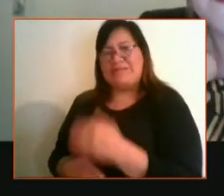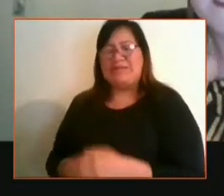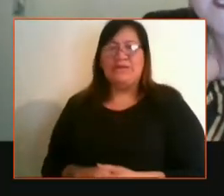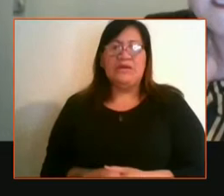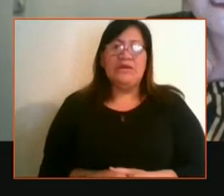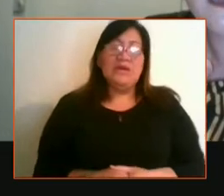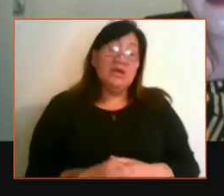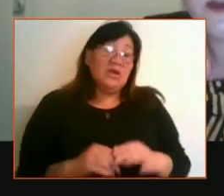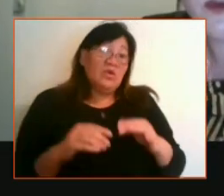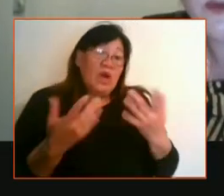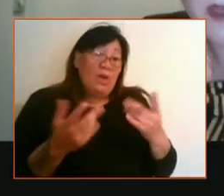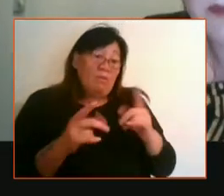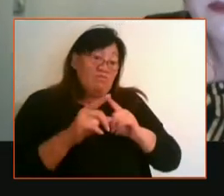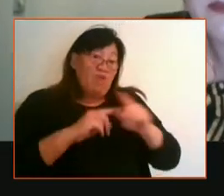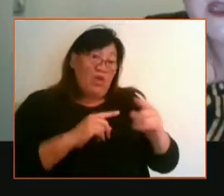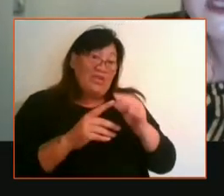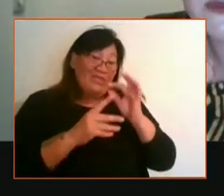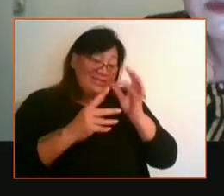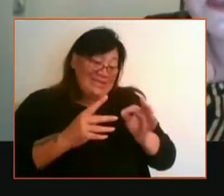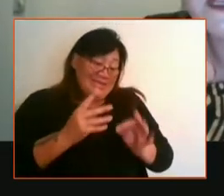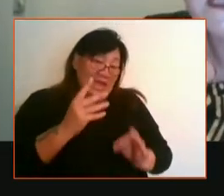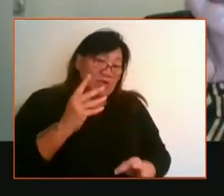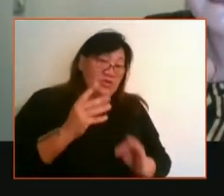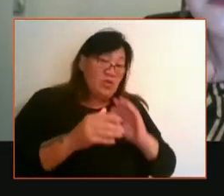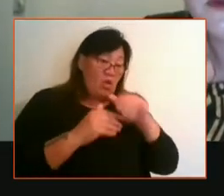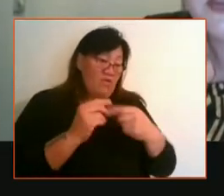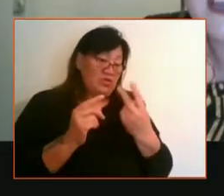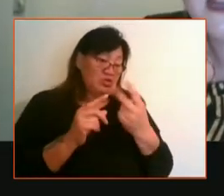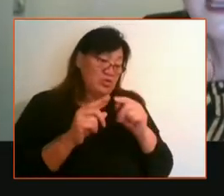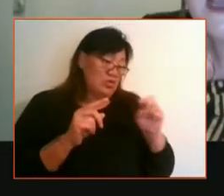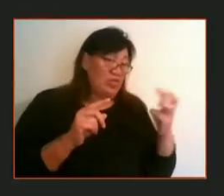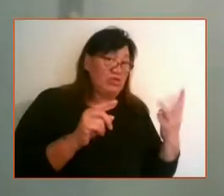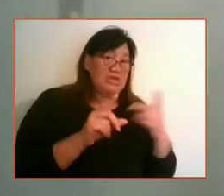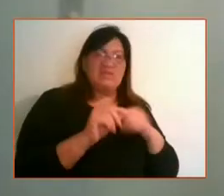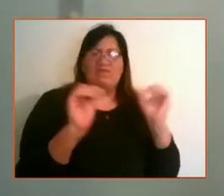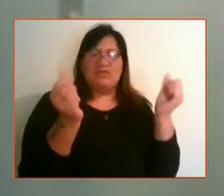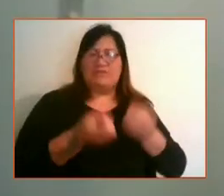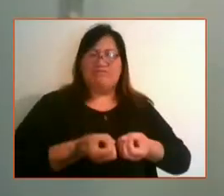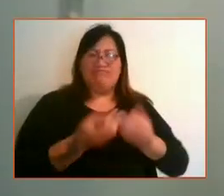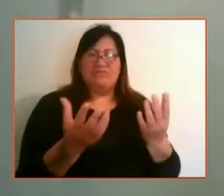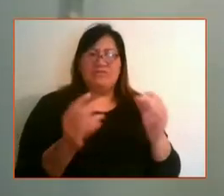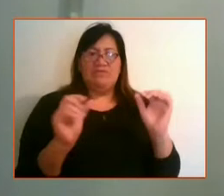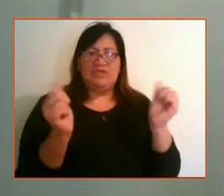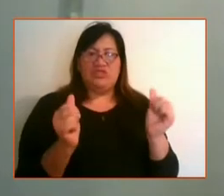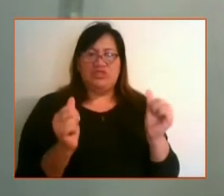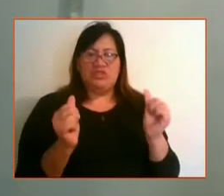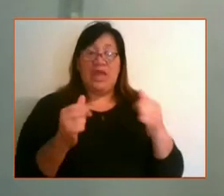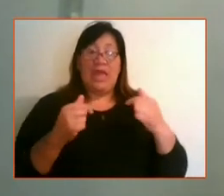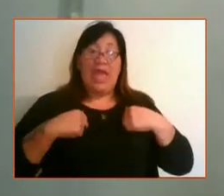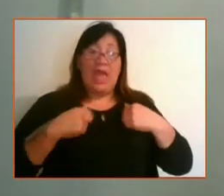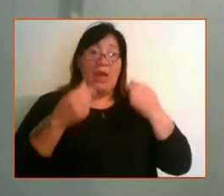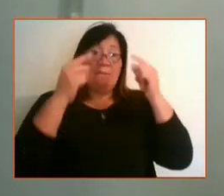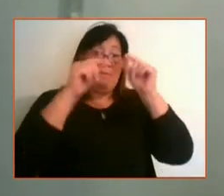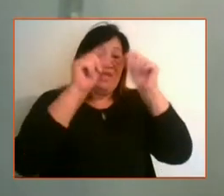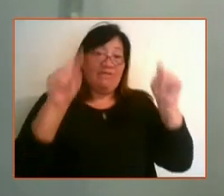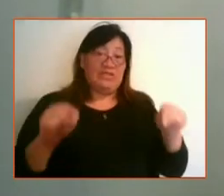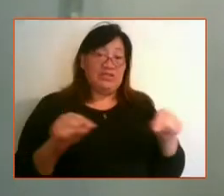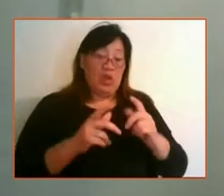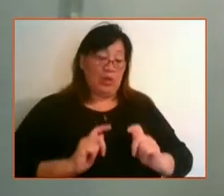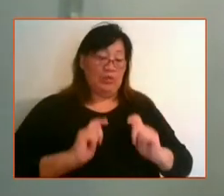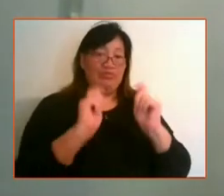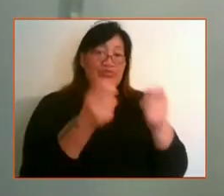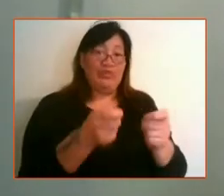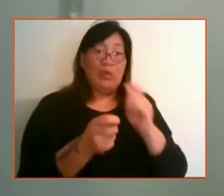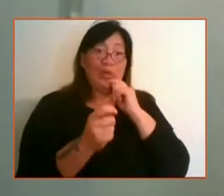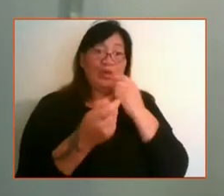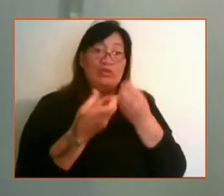Most of the detail around what will happen over the next 2 or 3 years has been rolled out. Our manifesto will be released in the next couple